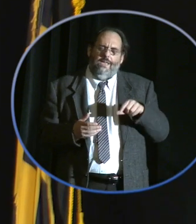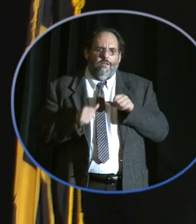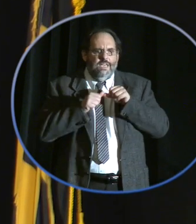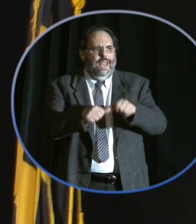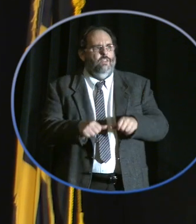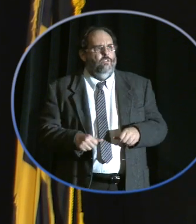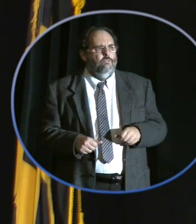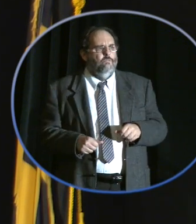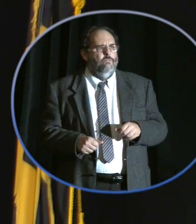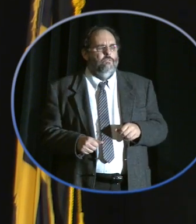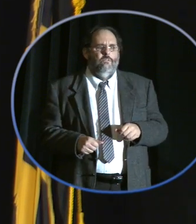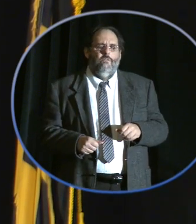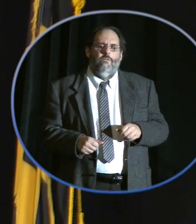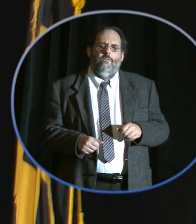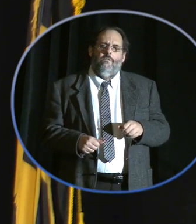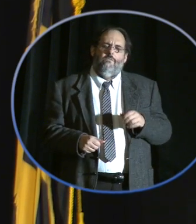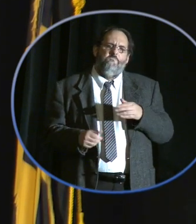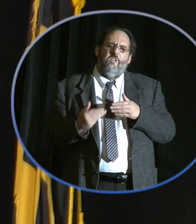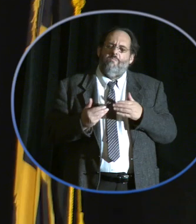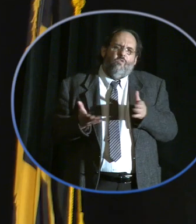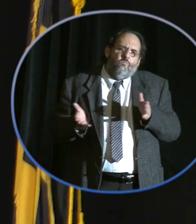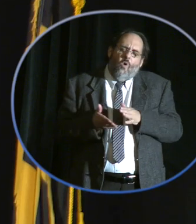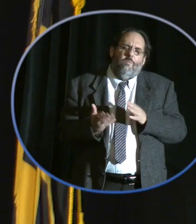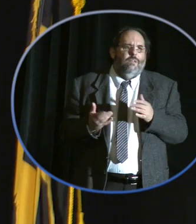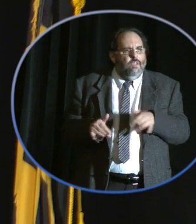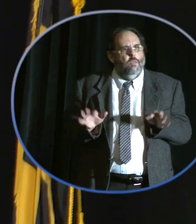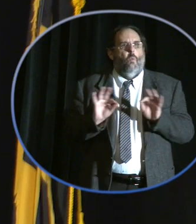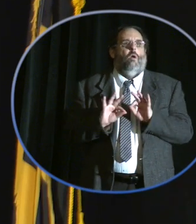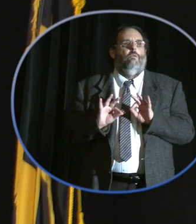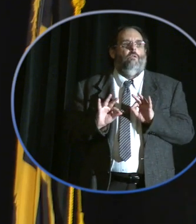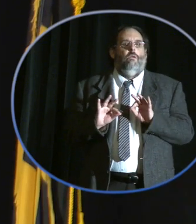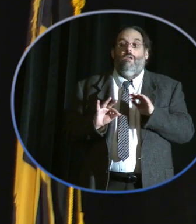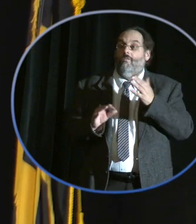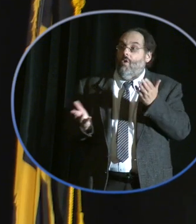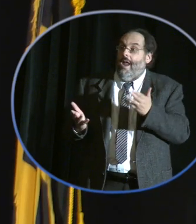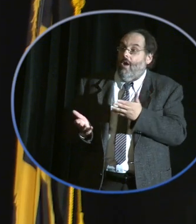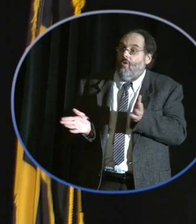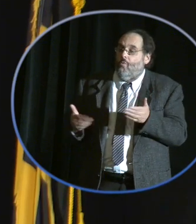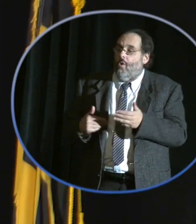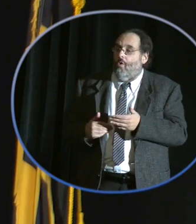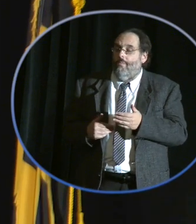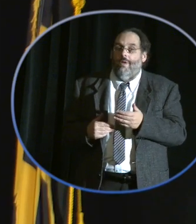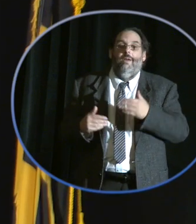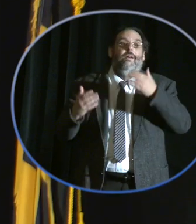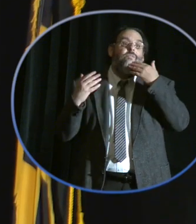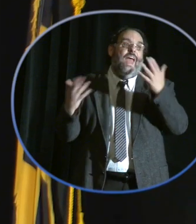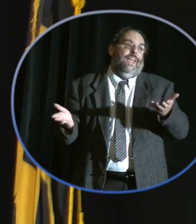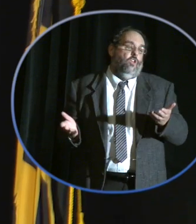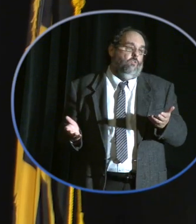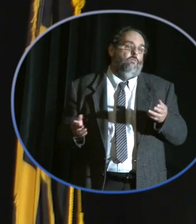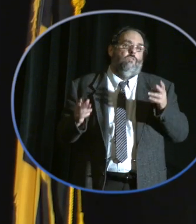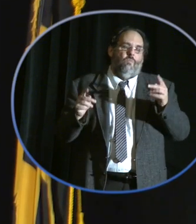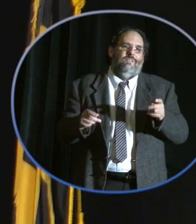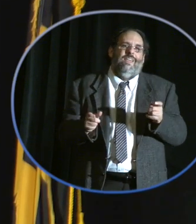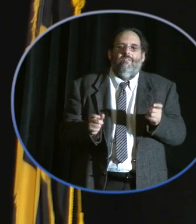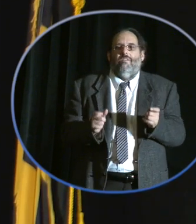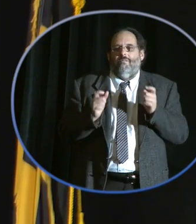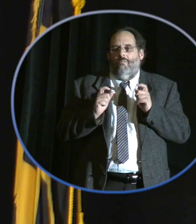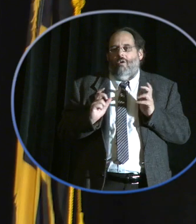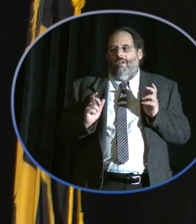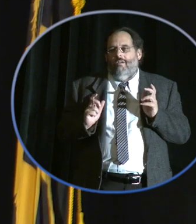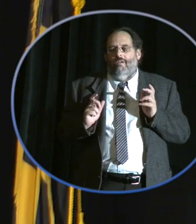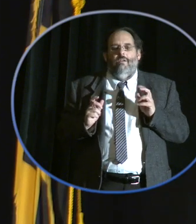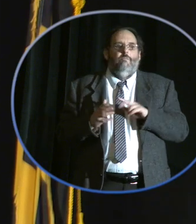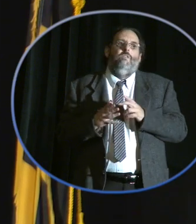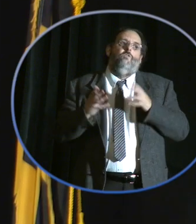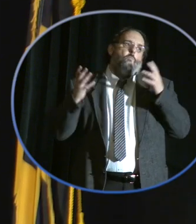that small amount spoke volumes to me. So Octavia, if you're here, if you're in the room, thank you for that small gift. It